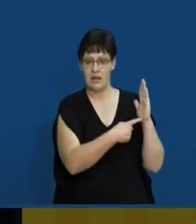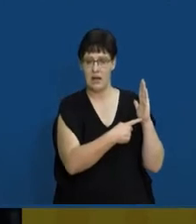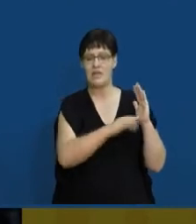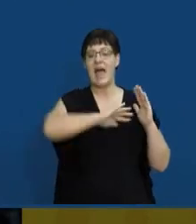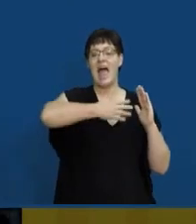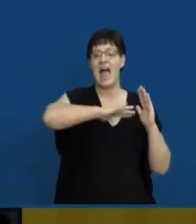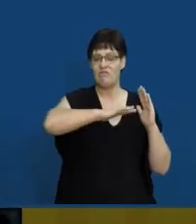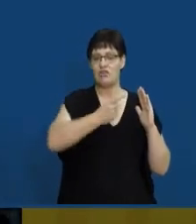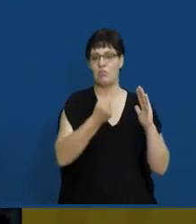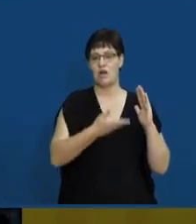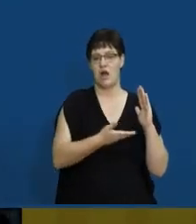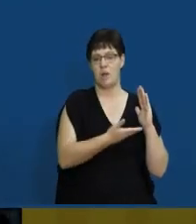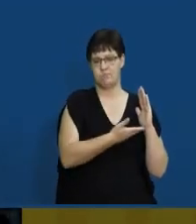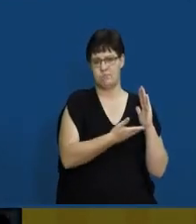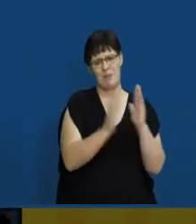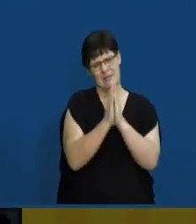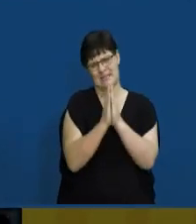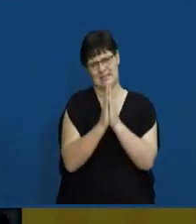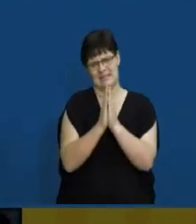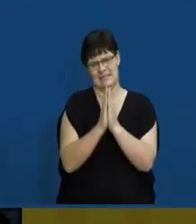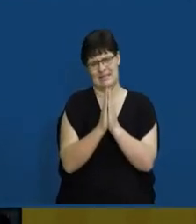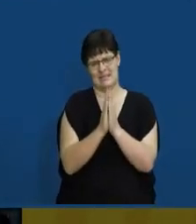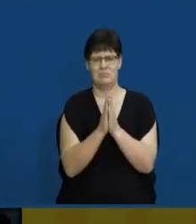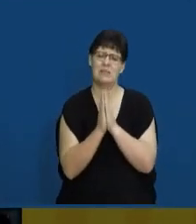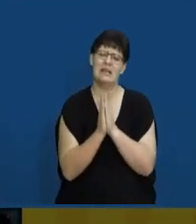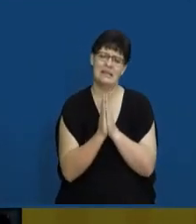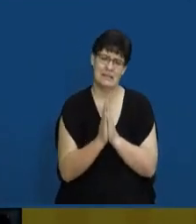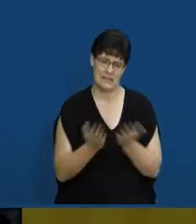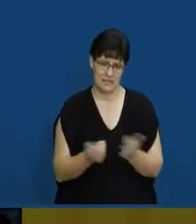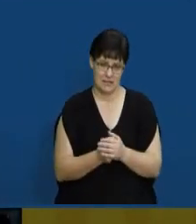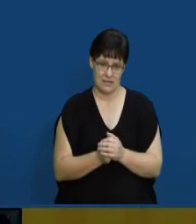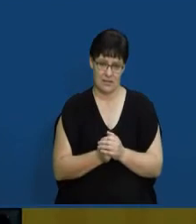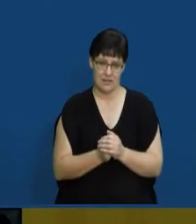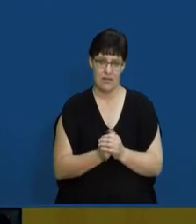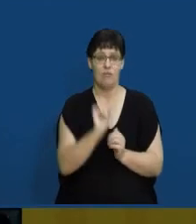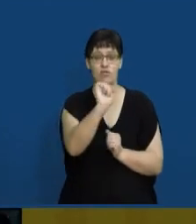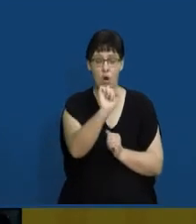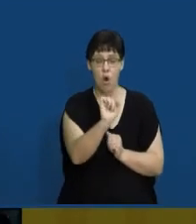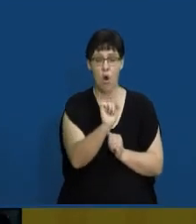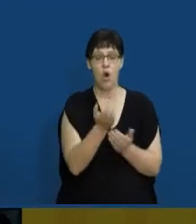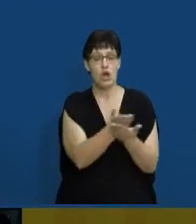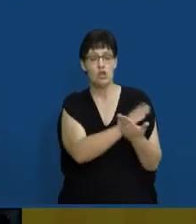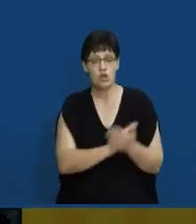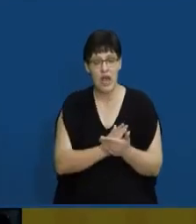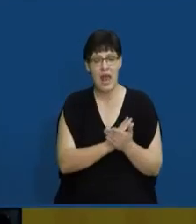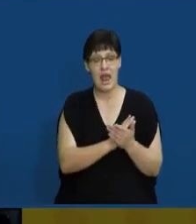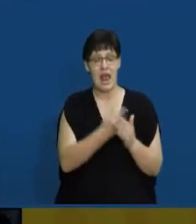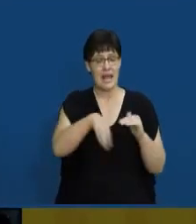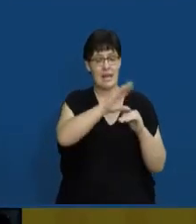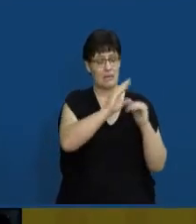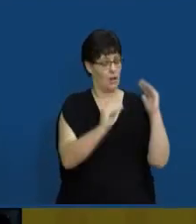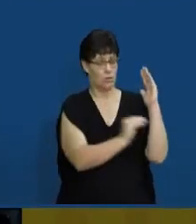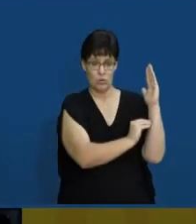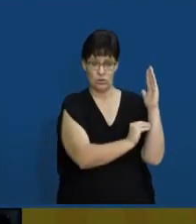average price. Please, guys, I'm begging you. In your share capital note, you need